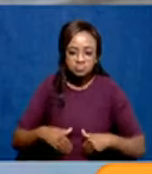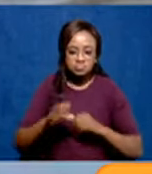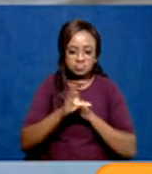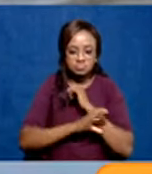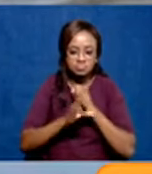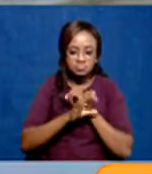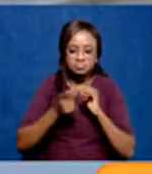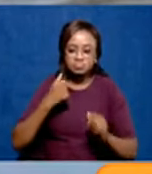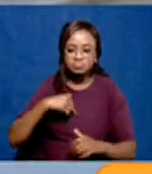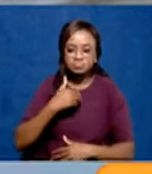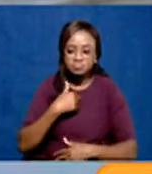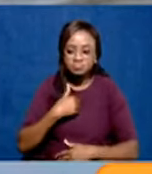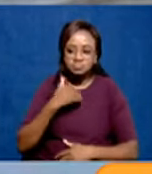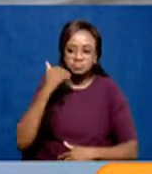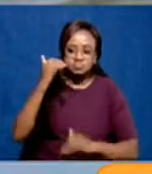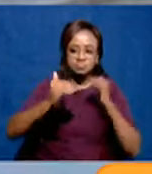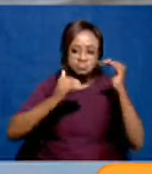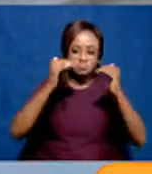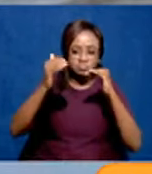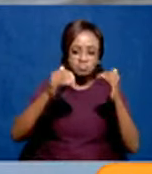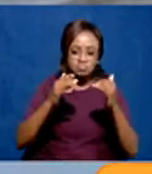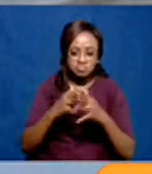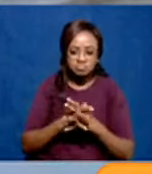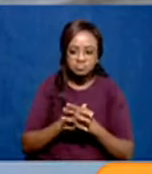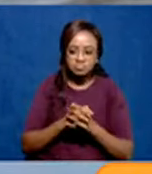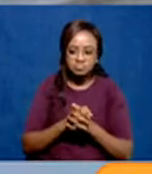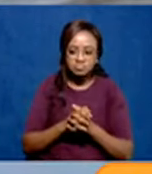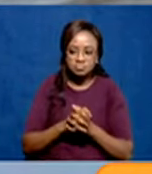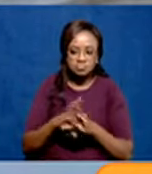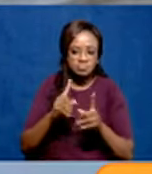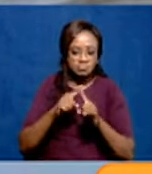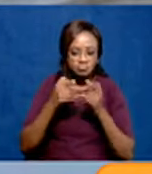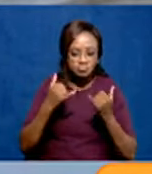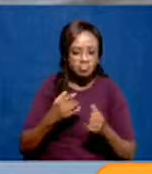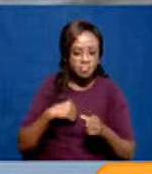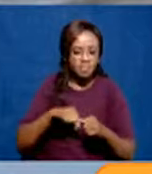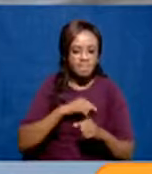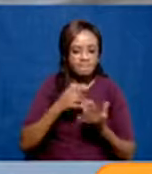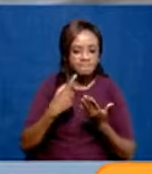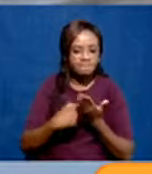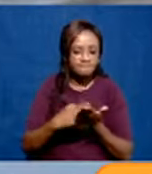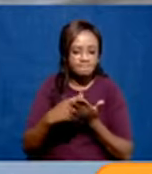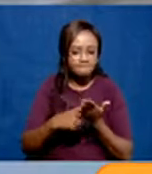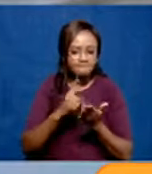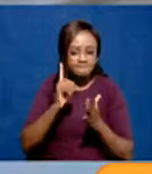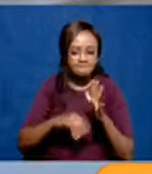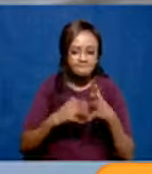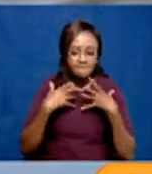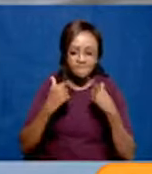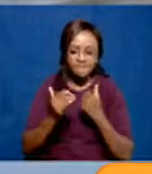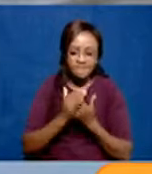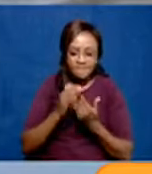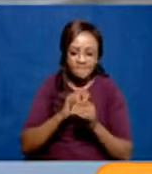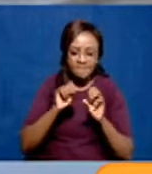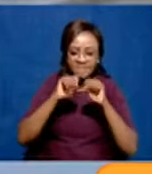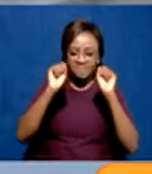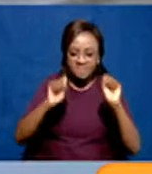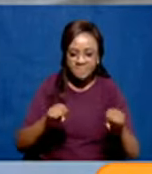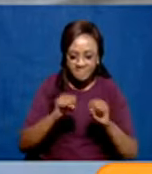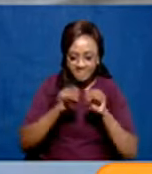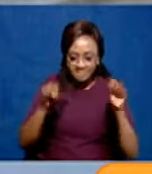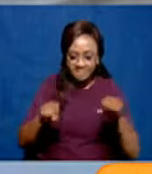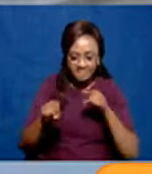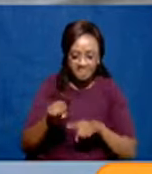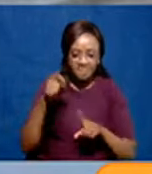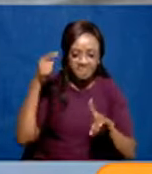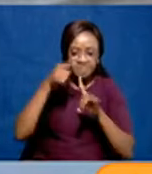majority adolescents and youth. And here we are talking about a healthcare system designed